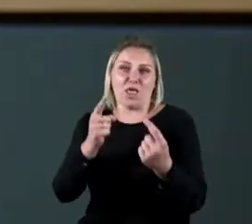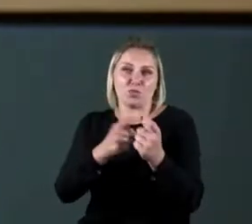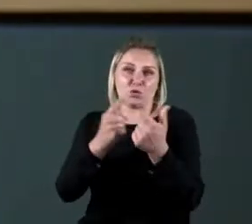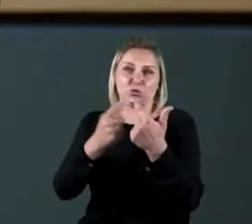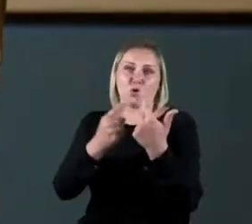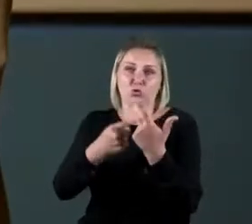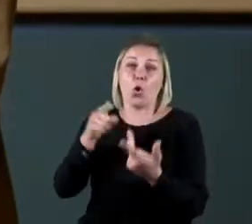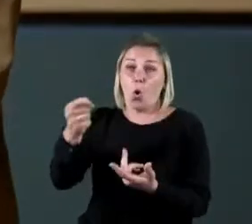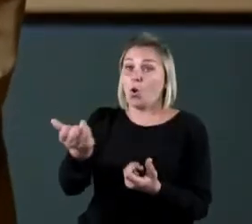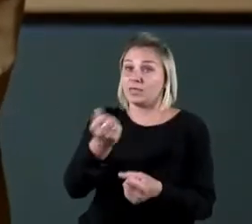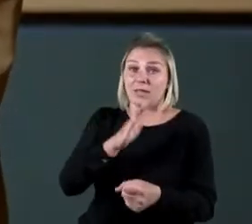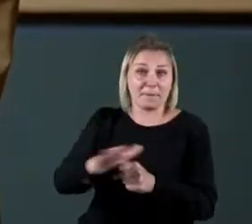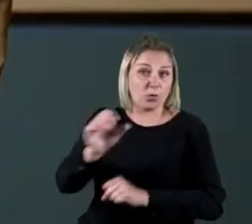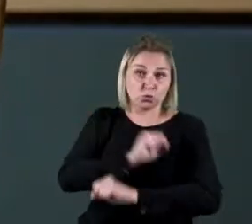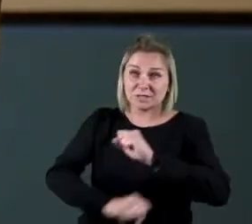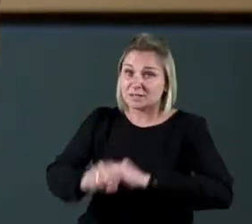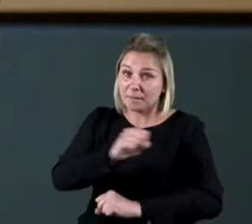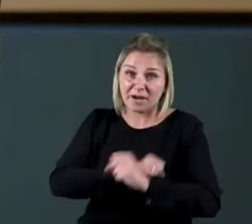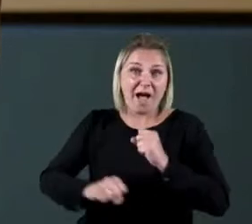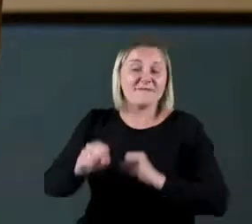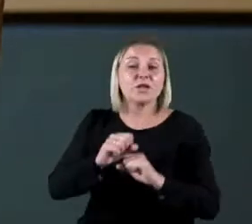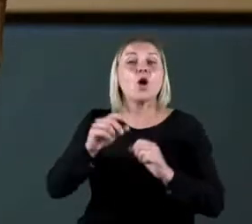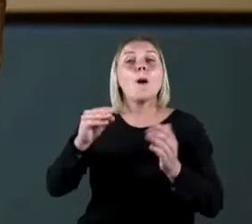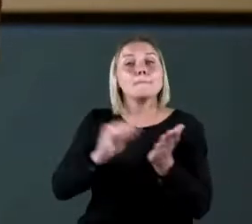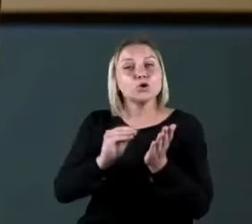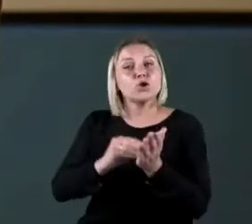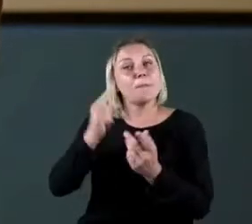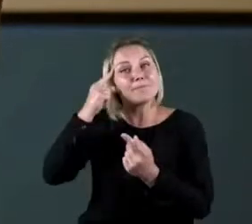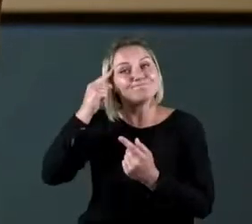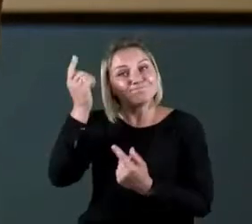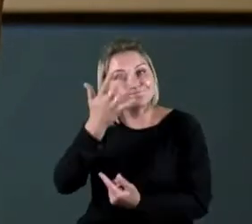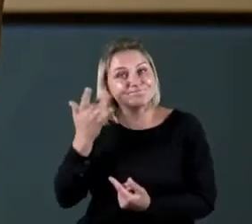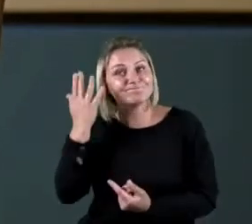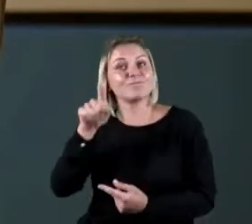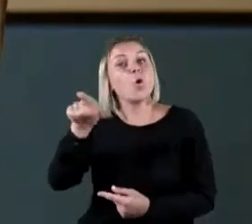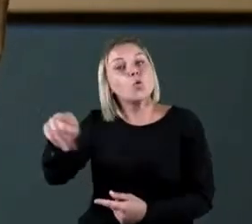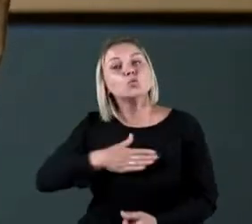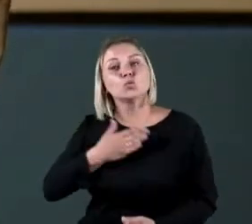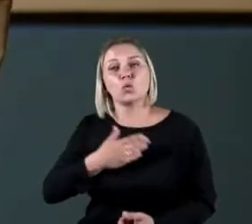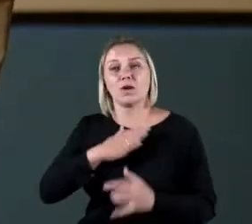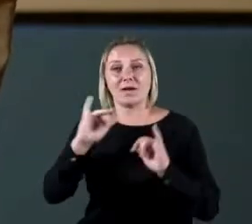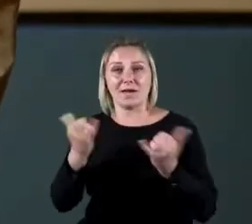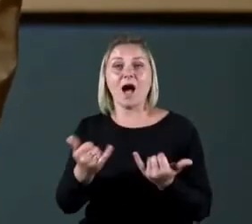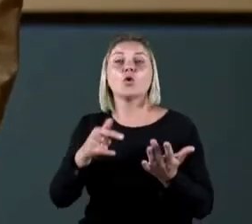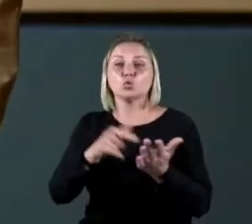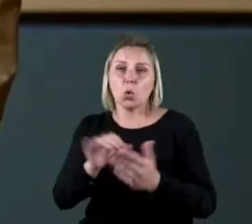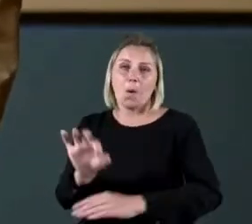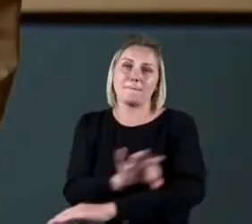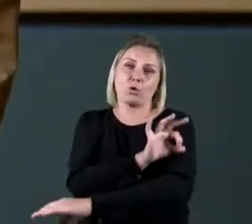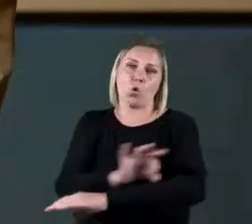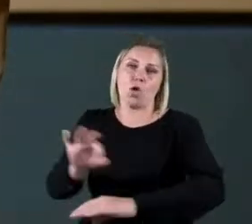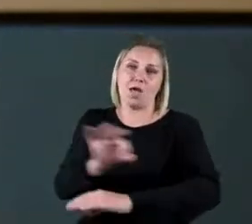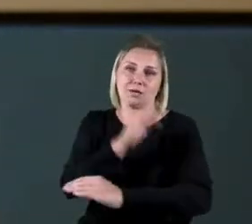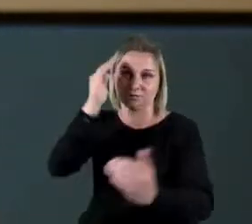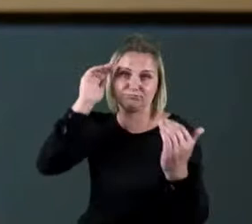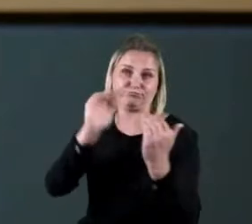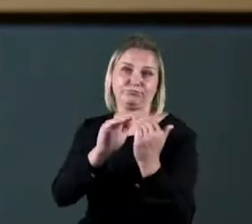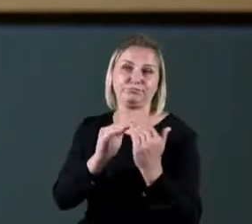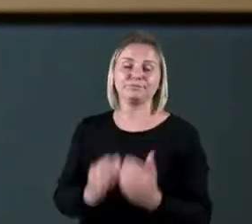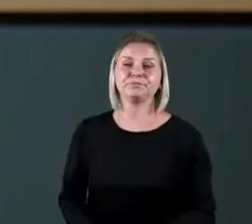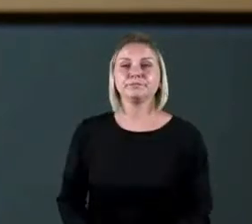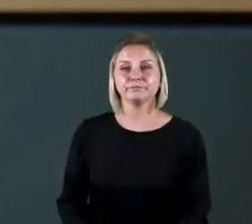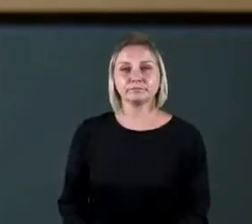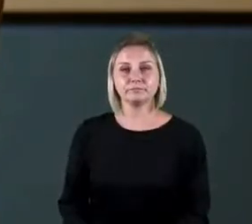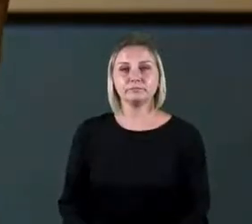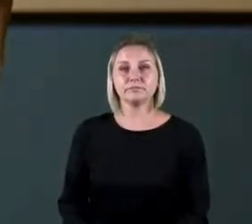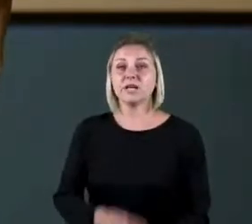I can guarantee you it will benefit all of us. And there are examples that we can show you, again, if you want to come and speak to us to learn more about our work. Heavy